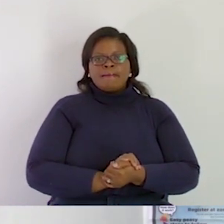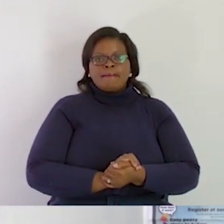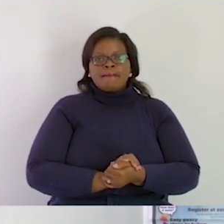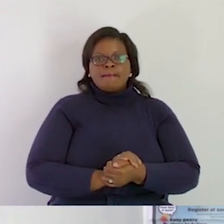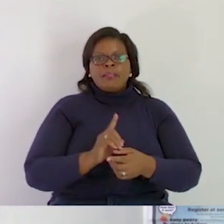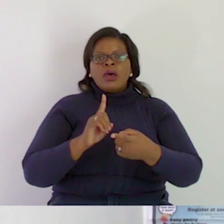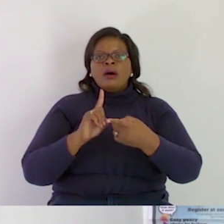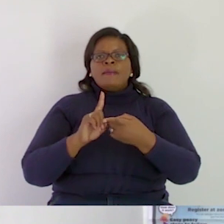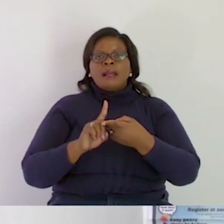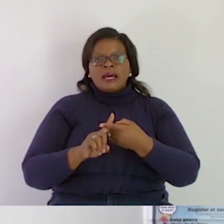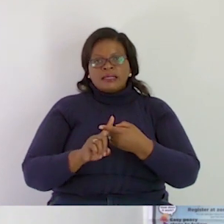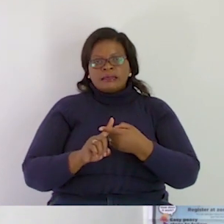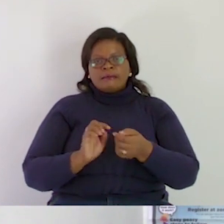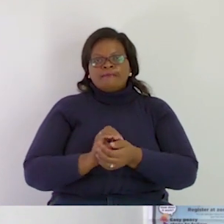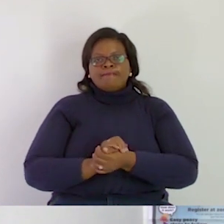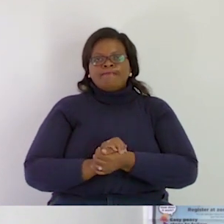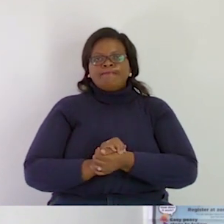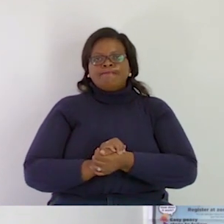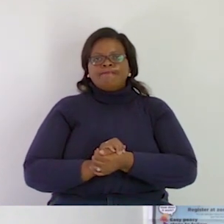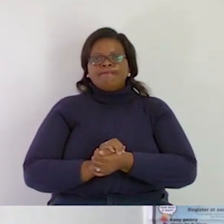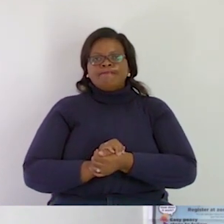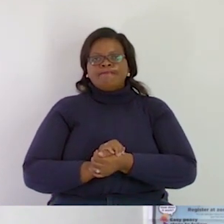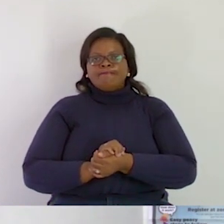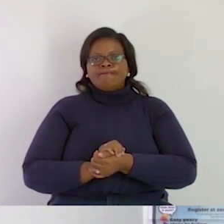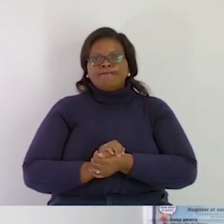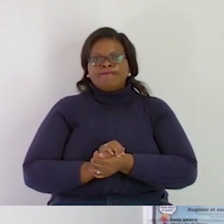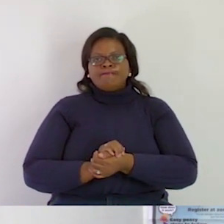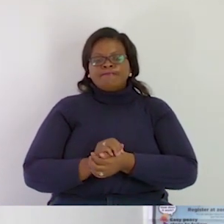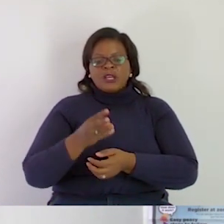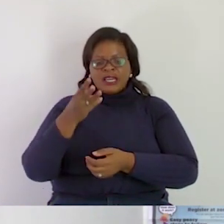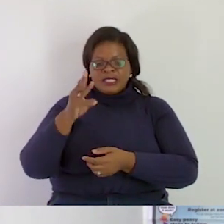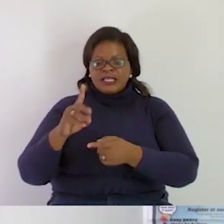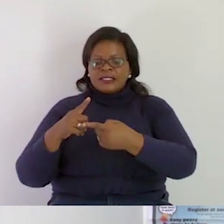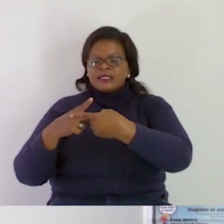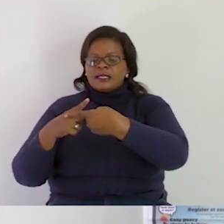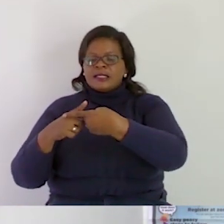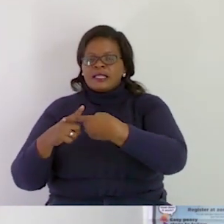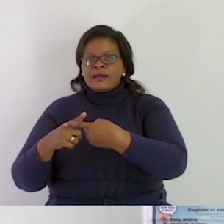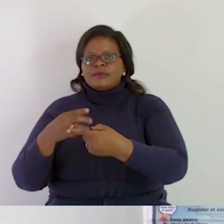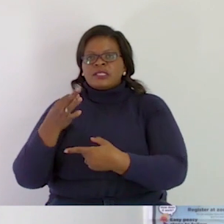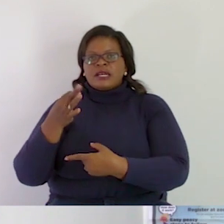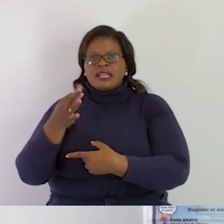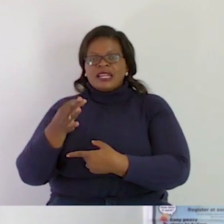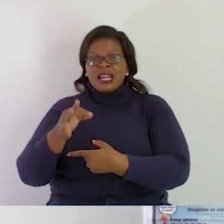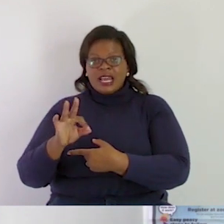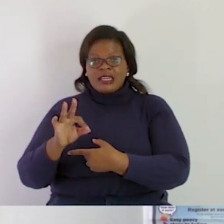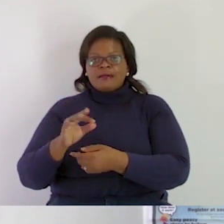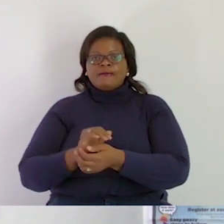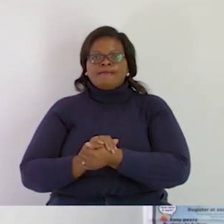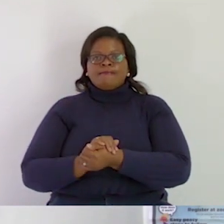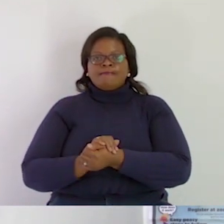plus, let me just write it big, 6 times 9, or 9 times 6,